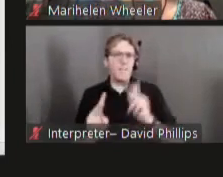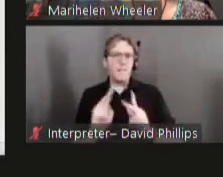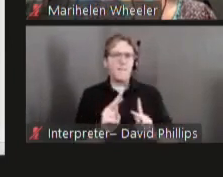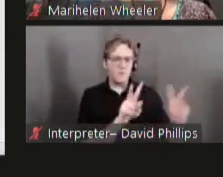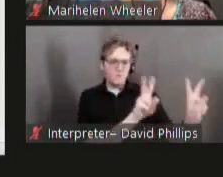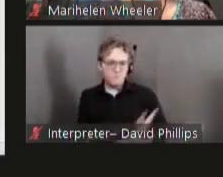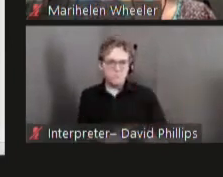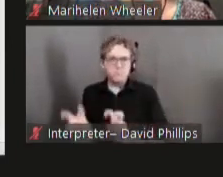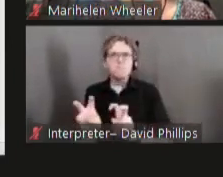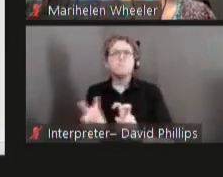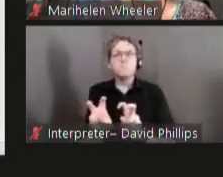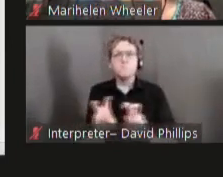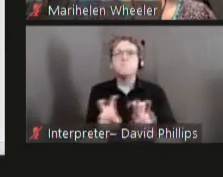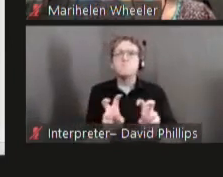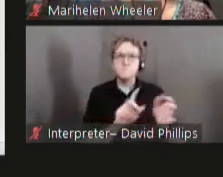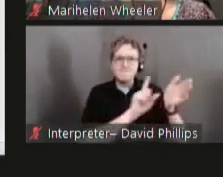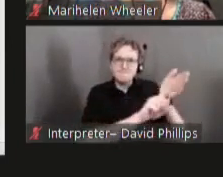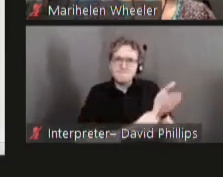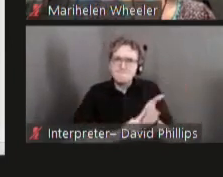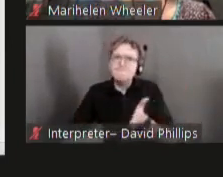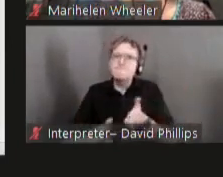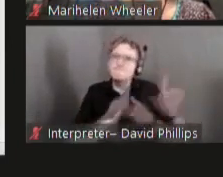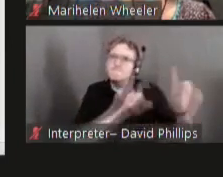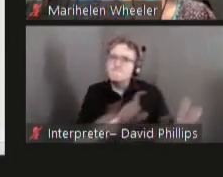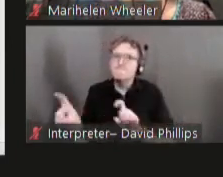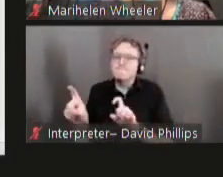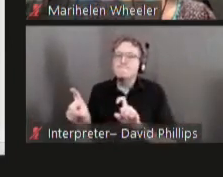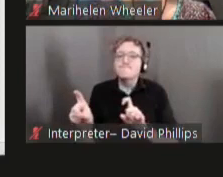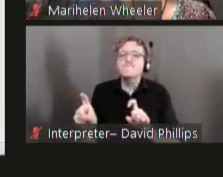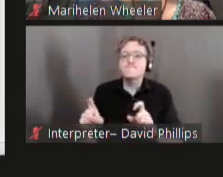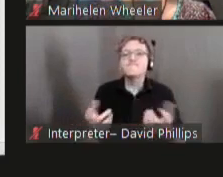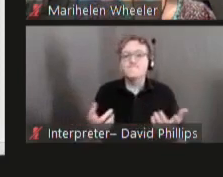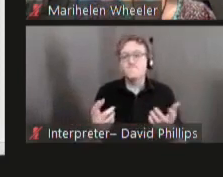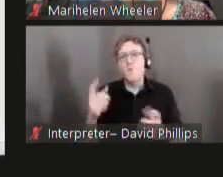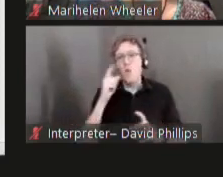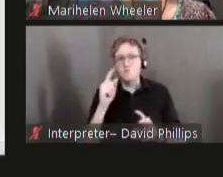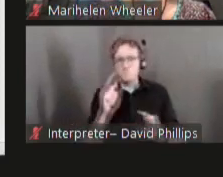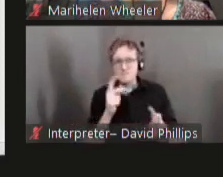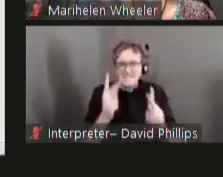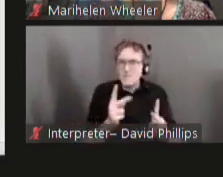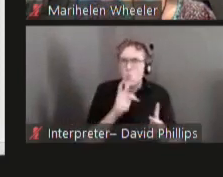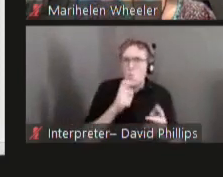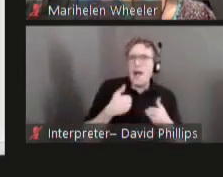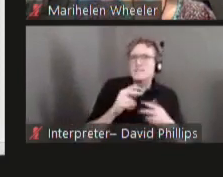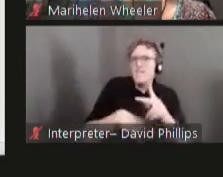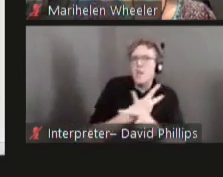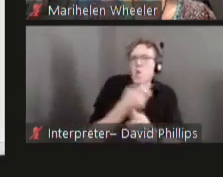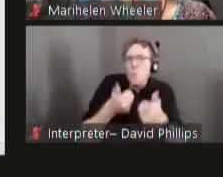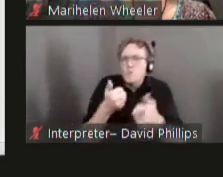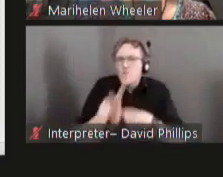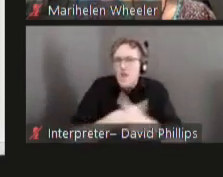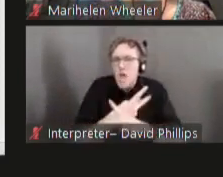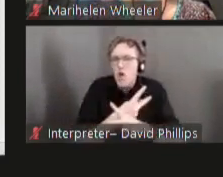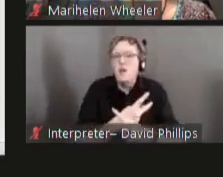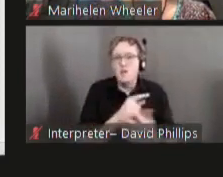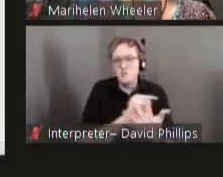actually sequenced, and so for which we do have the variant that was infecting these patients, which are not the old